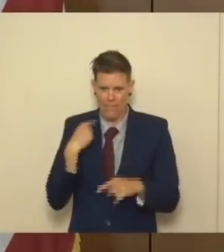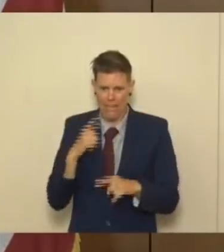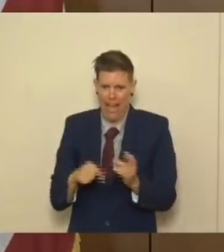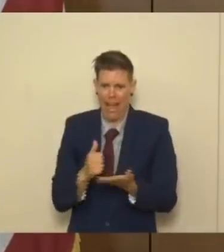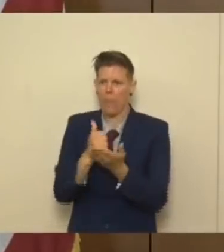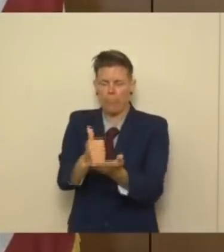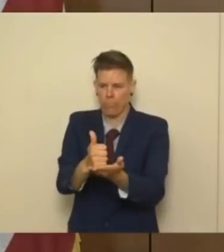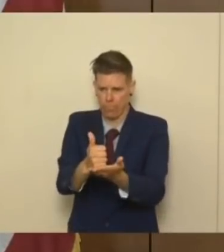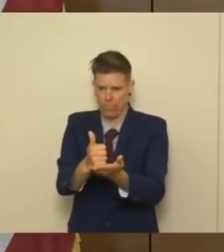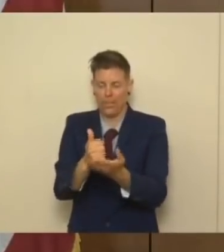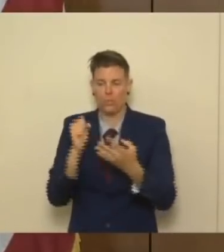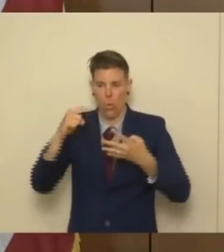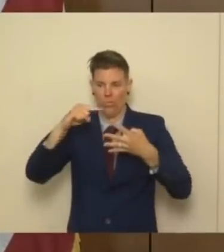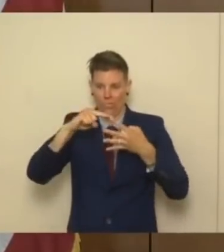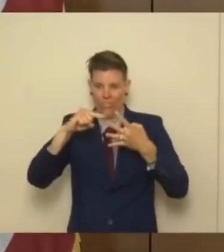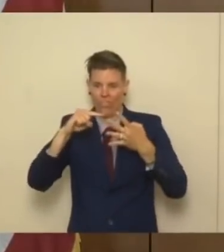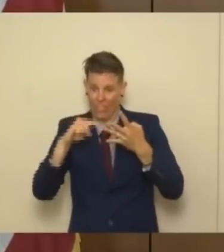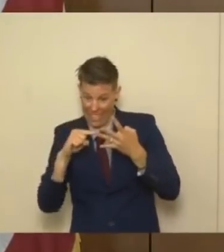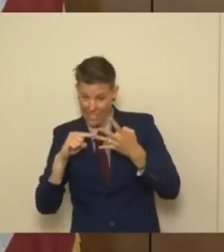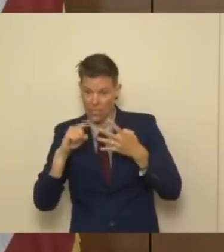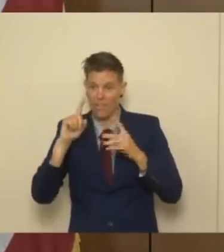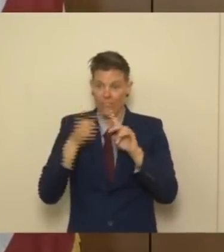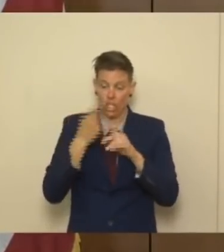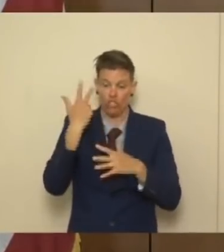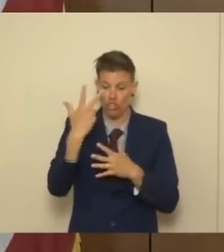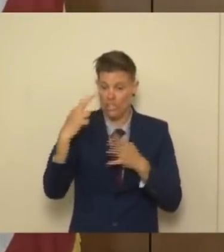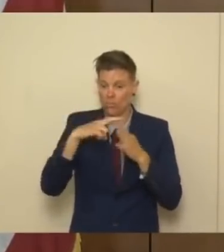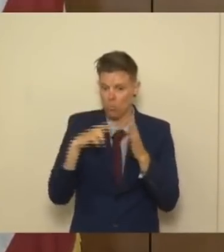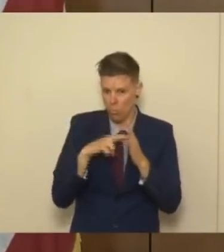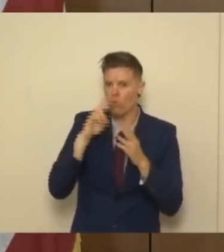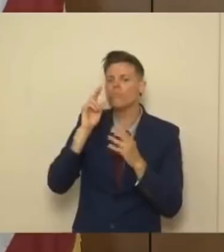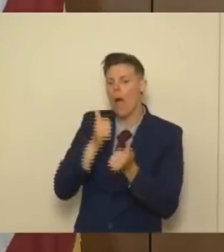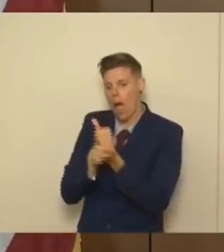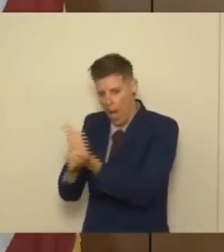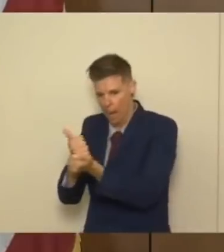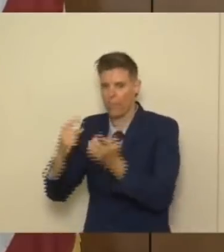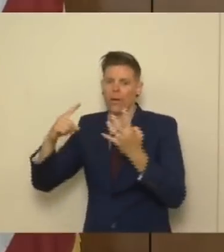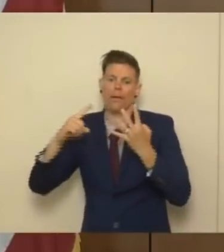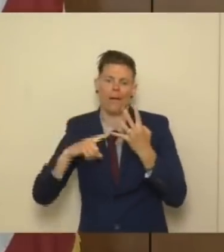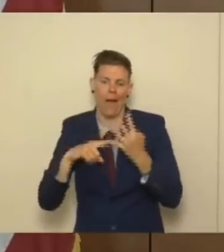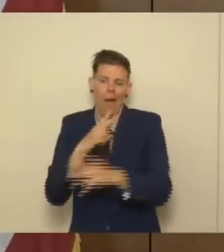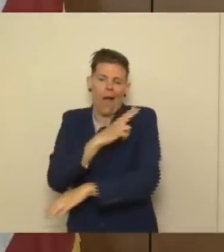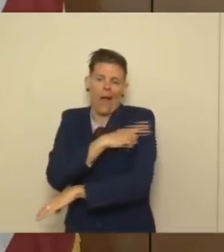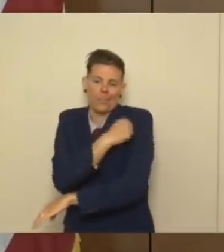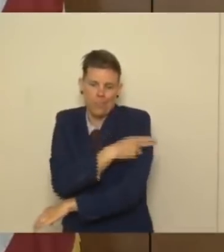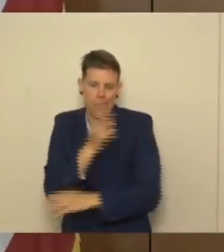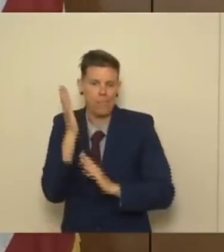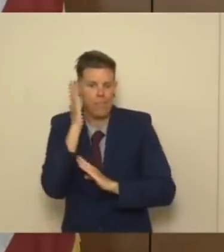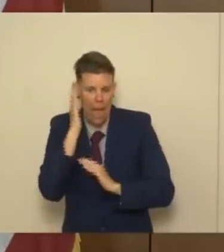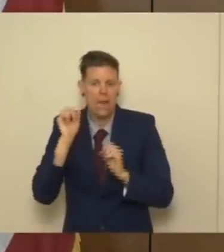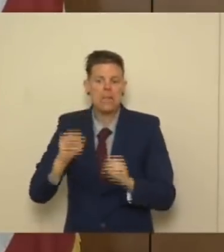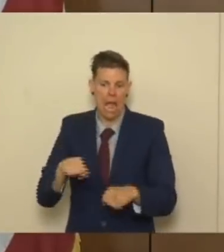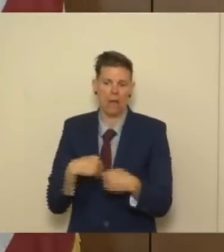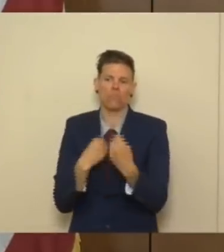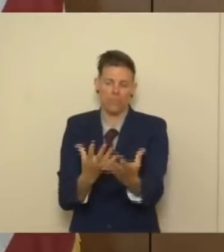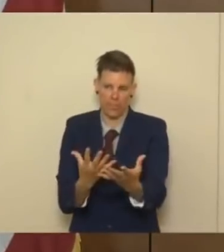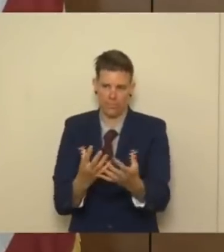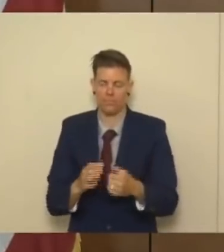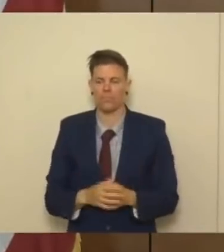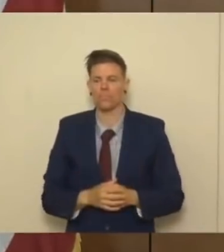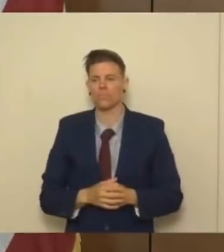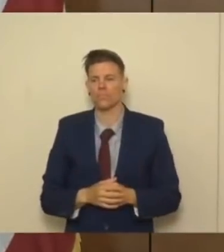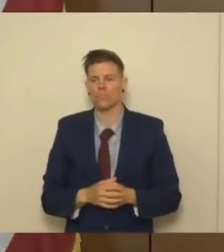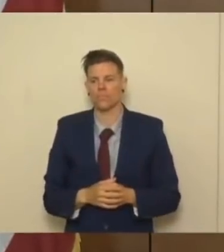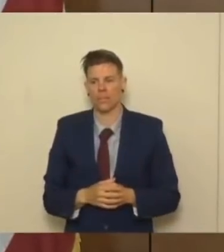categories. Inside there, we have to make sure that we're doing enough testing to actually keep introducing risk. If you